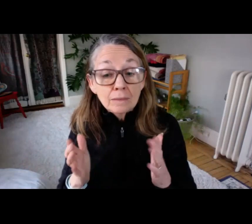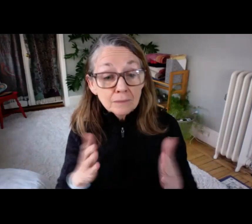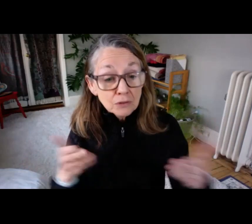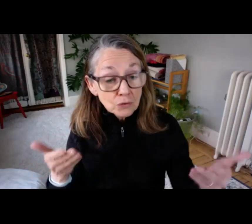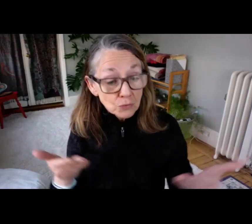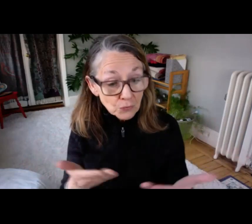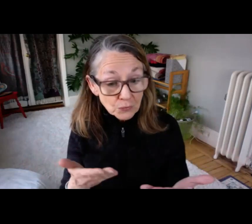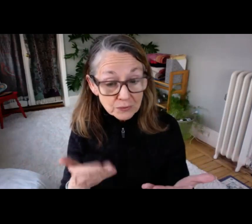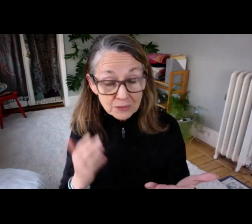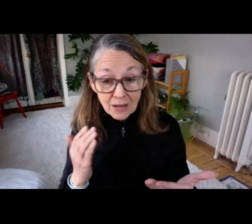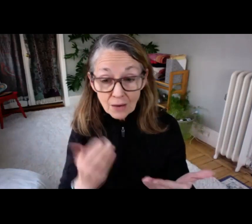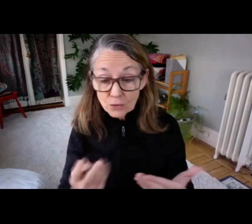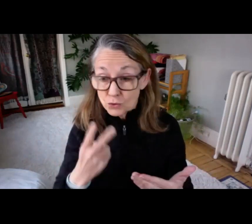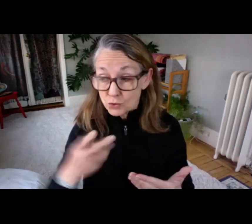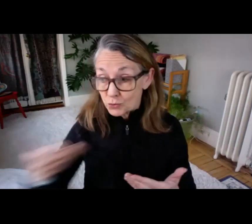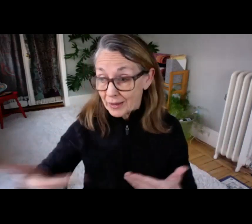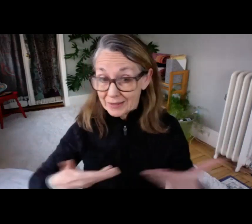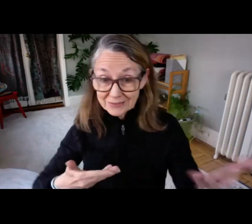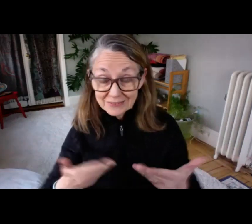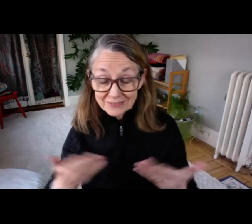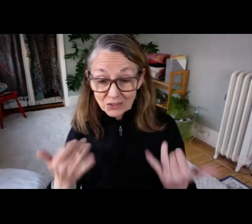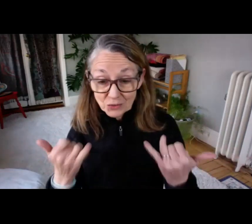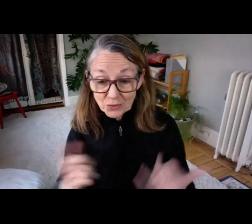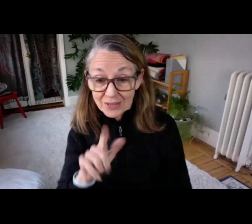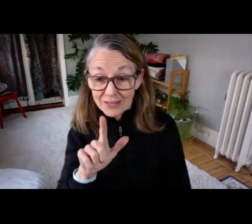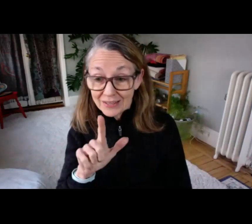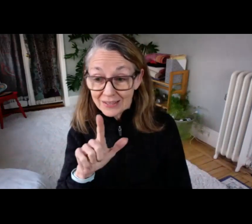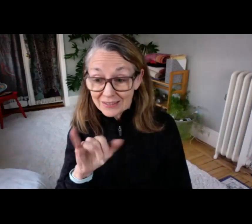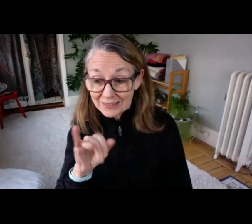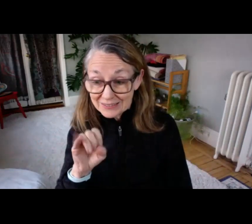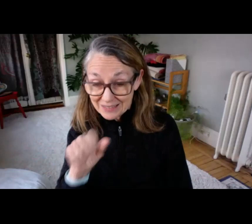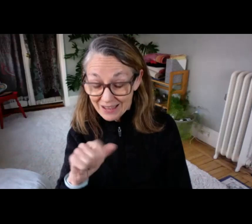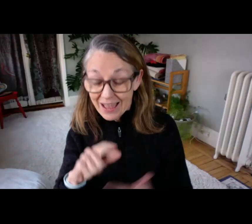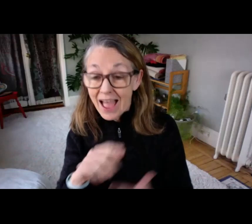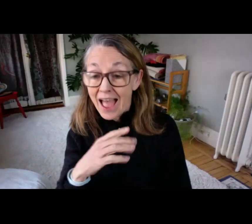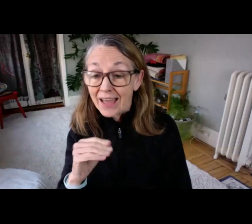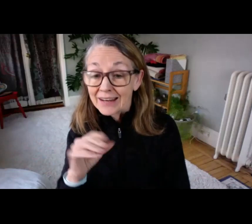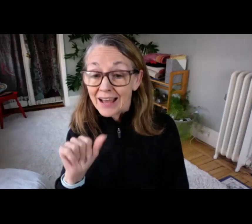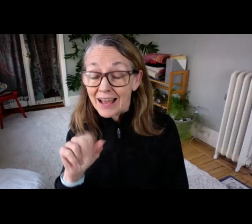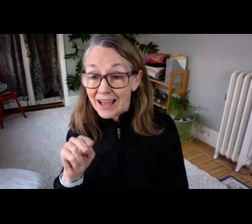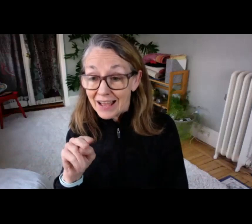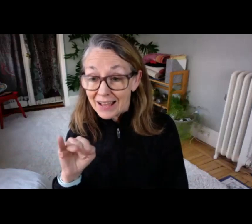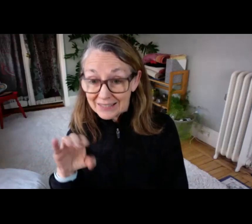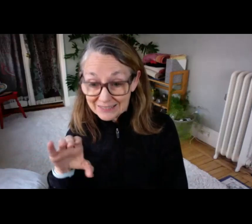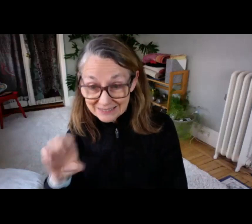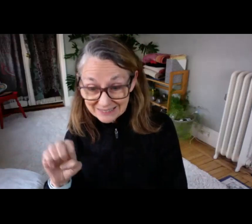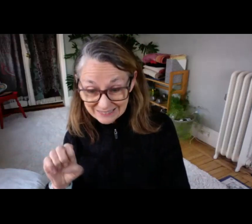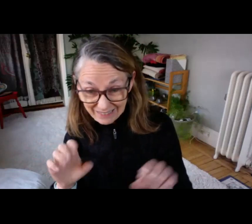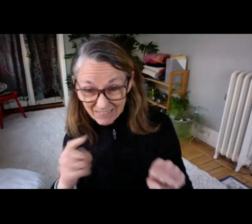our 2 guests here today, Lisa C. and Anise Correa Gabriel, if I pronounced that